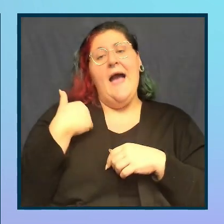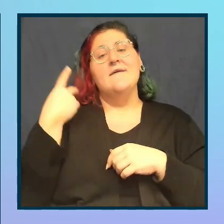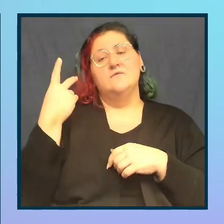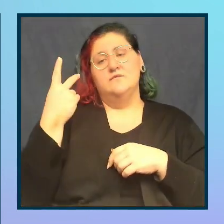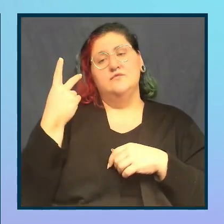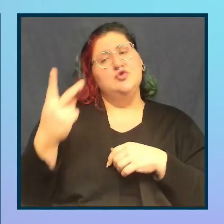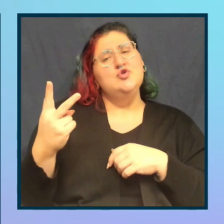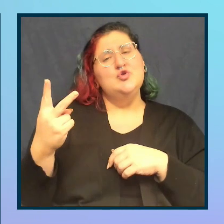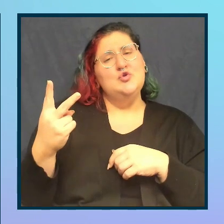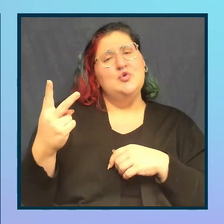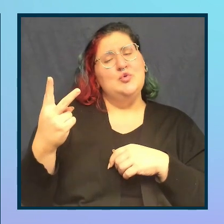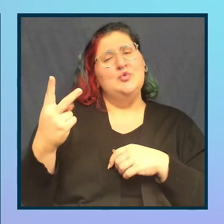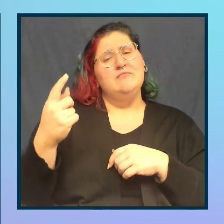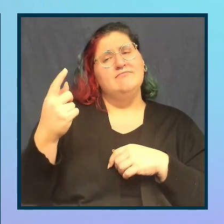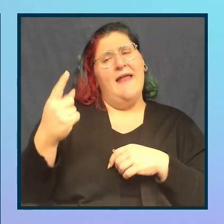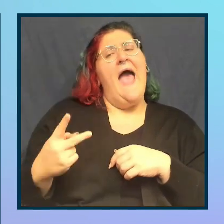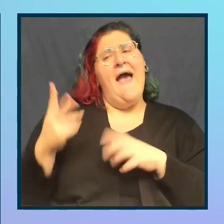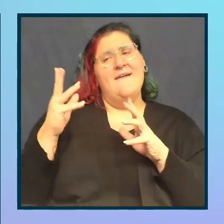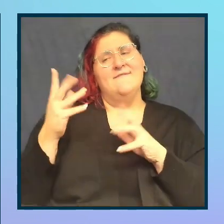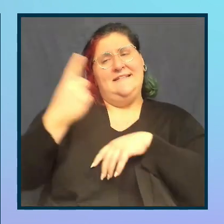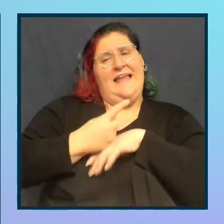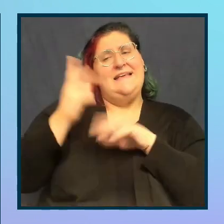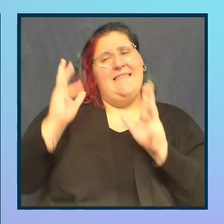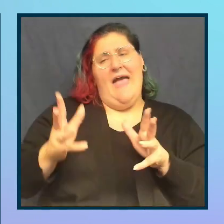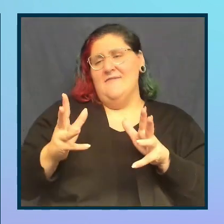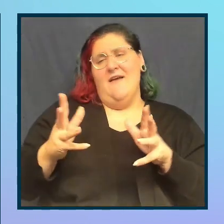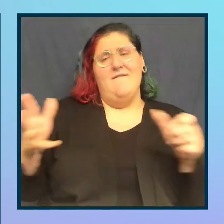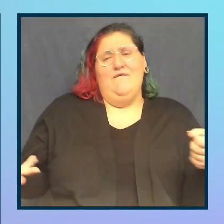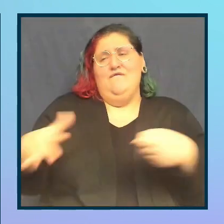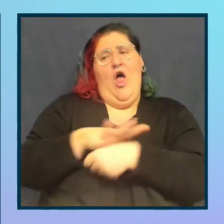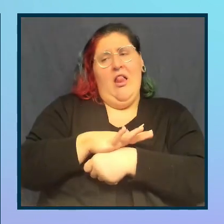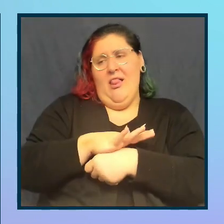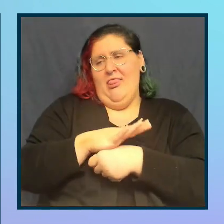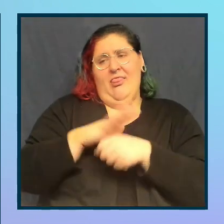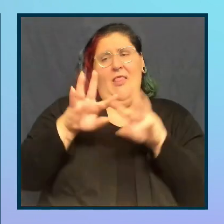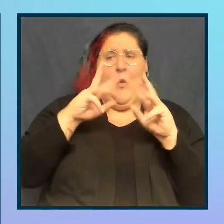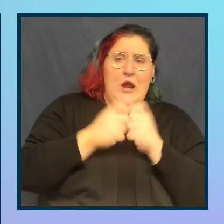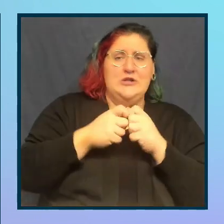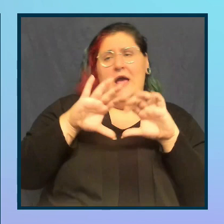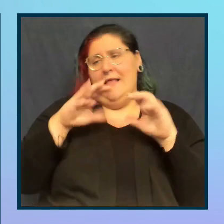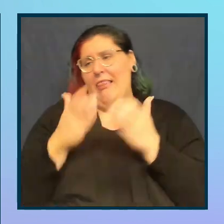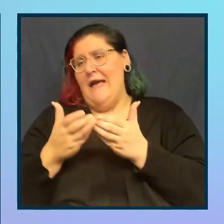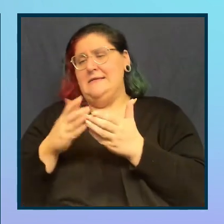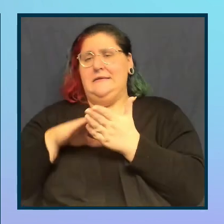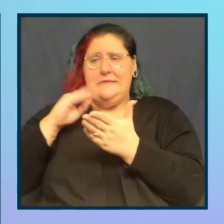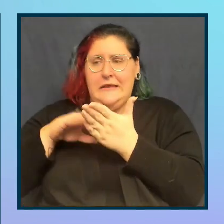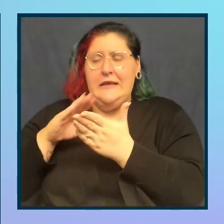a half days left of jam-packed sessions. So thank you so much. And I hope you all